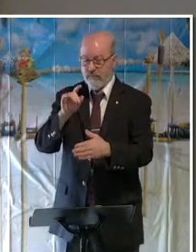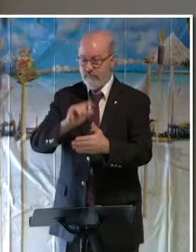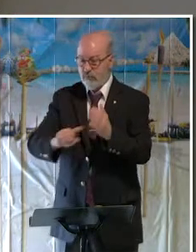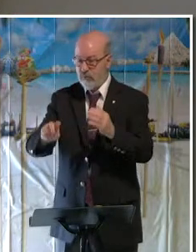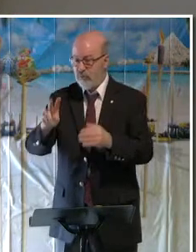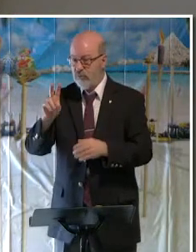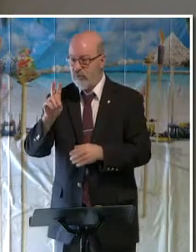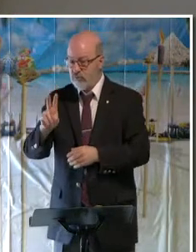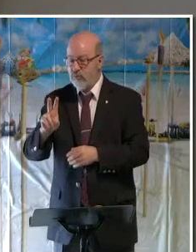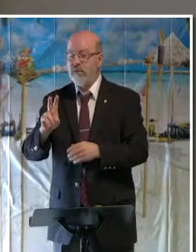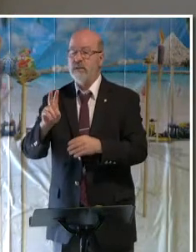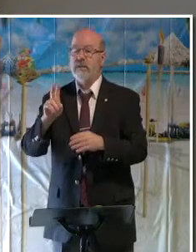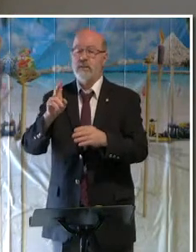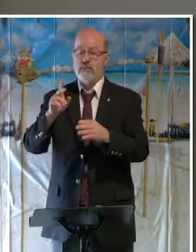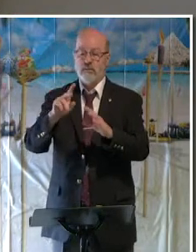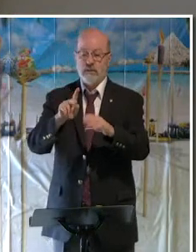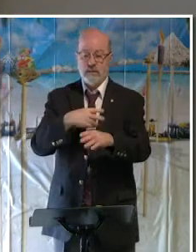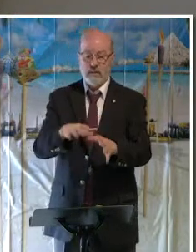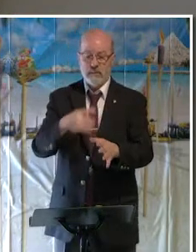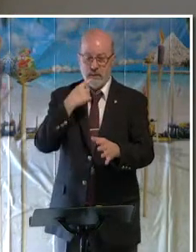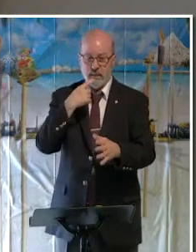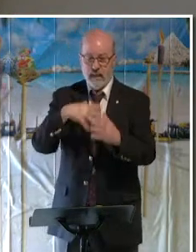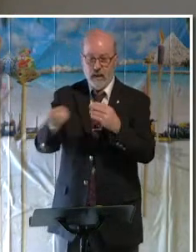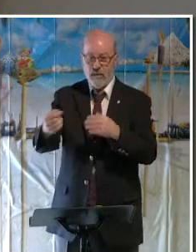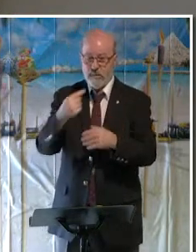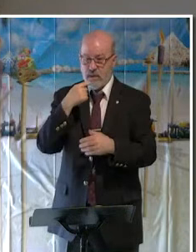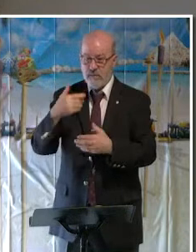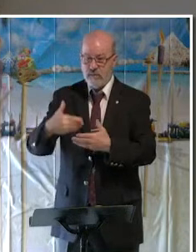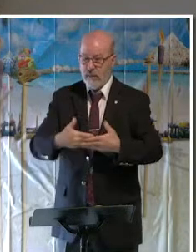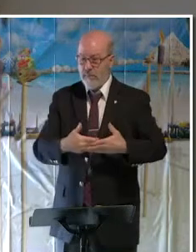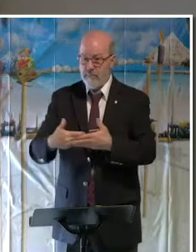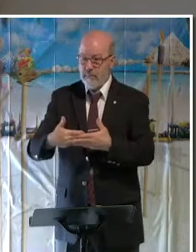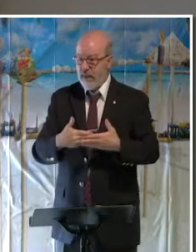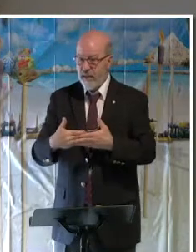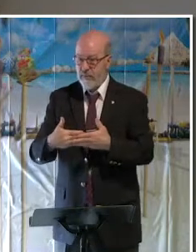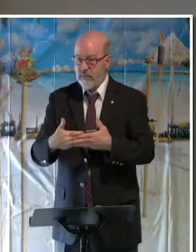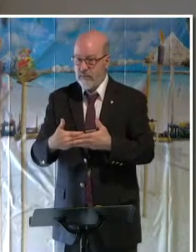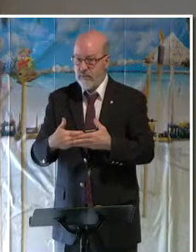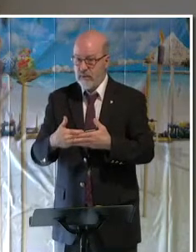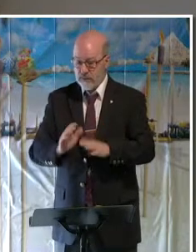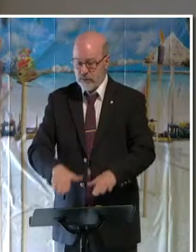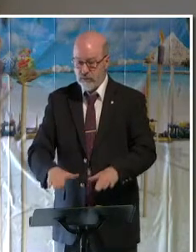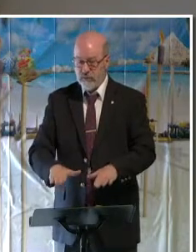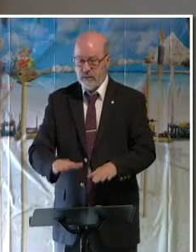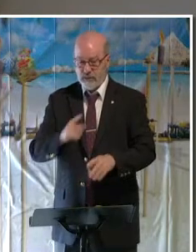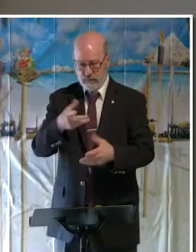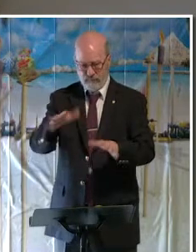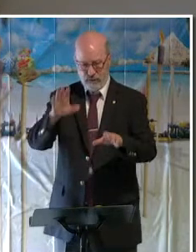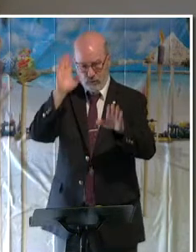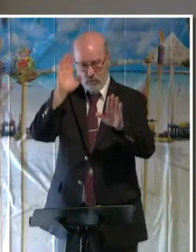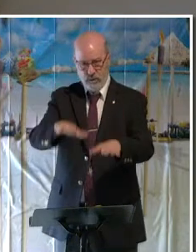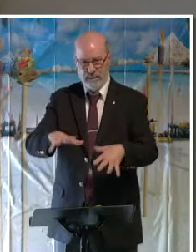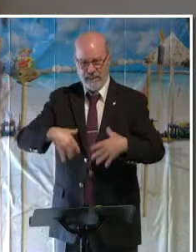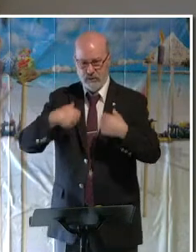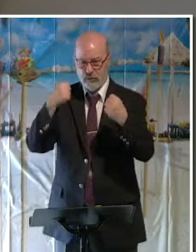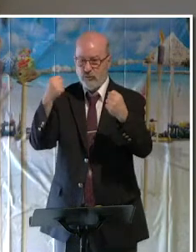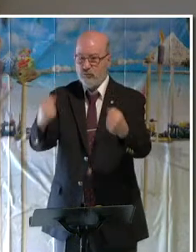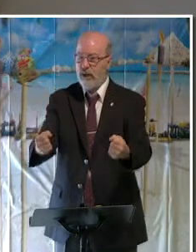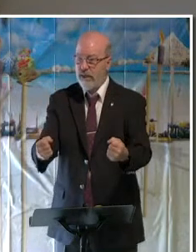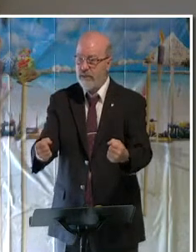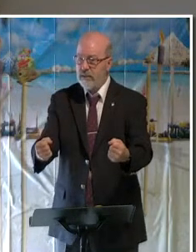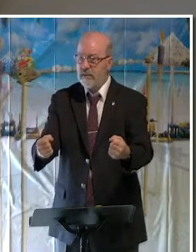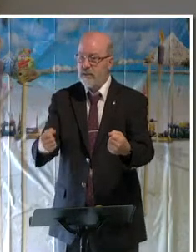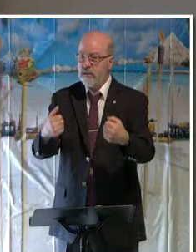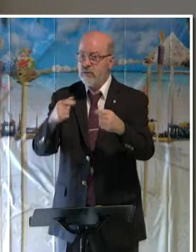where the psalmist said, out of the mouths of babes and sucklings hast thou ordained strength